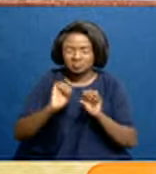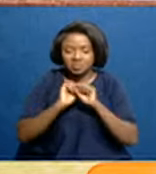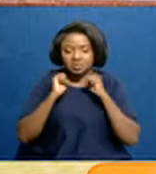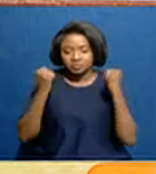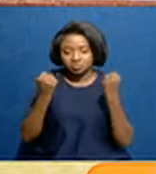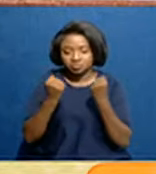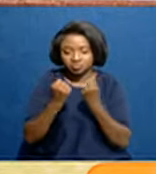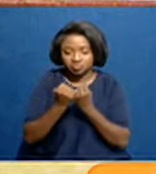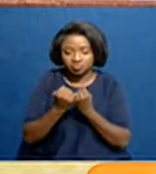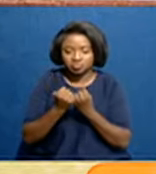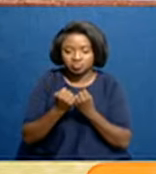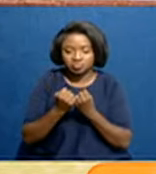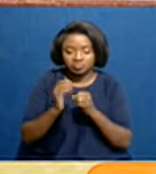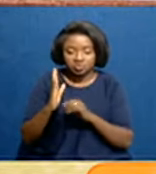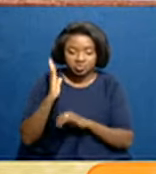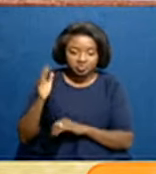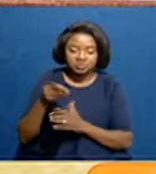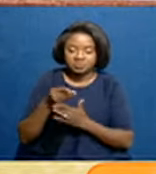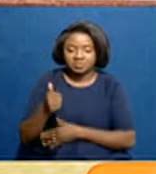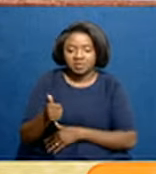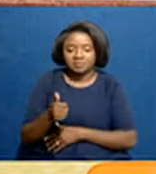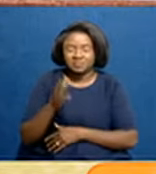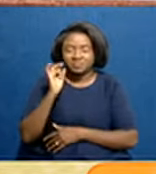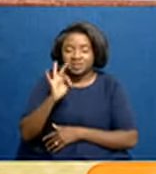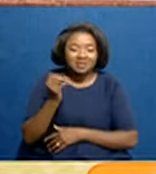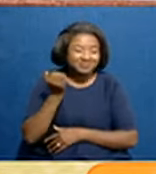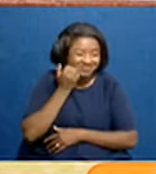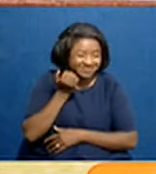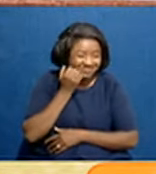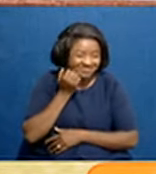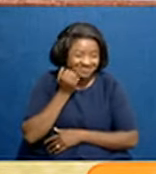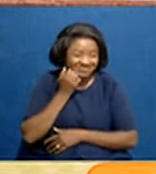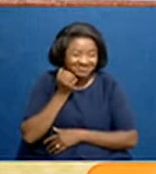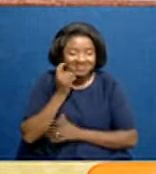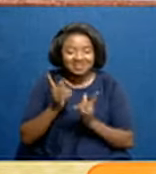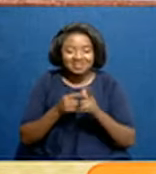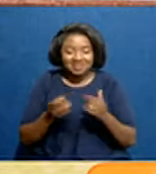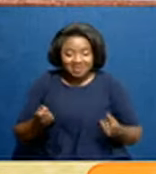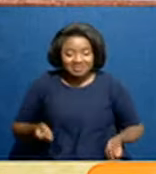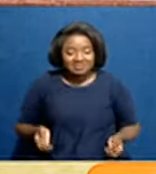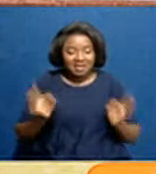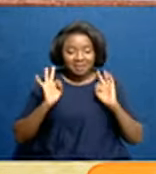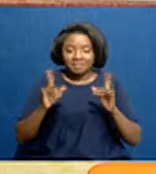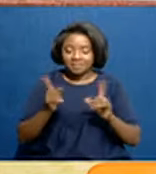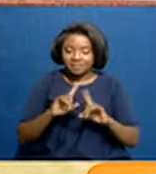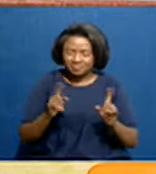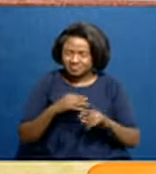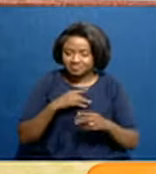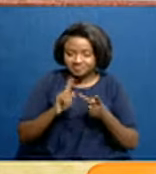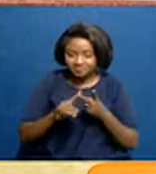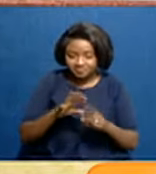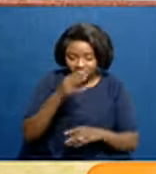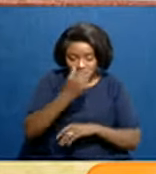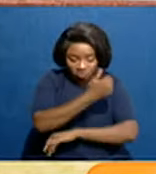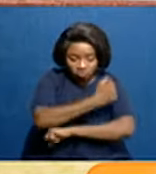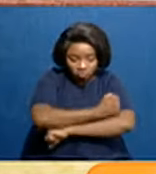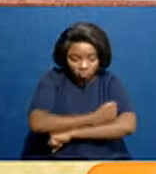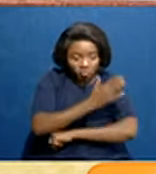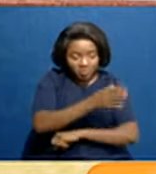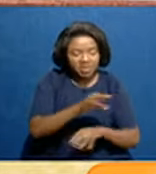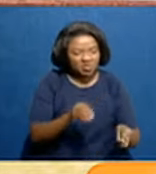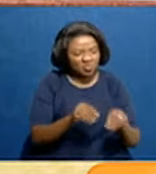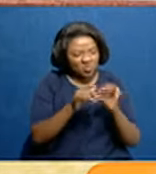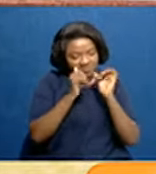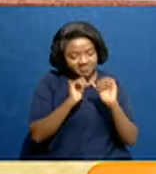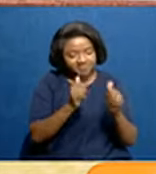out, that if they get sick, they're not going to get bankrupted, that they will get good quality education. And I think that is what we